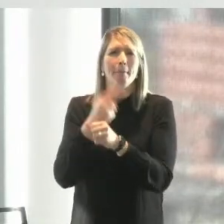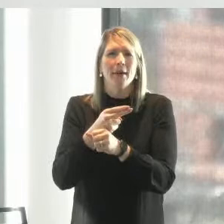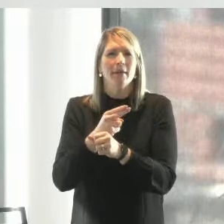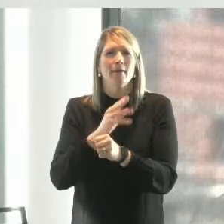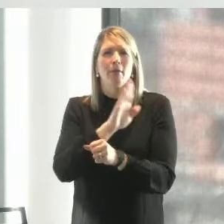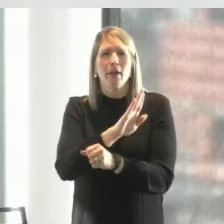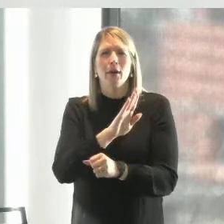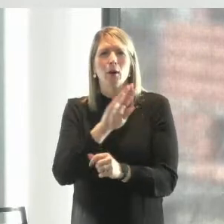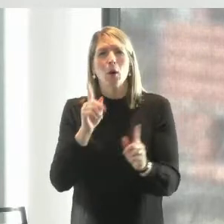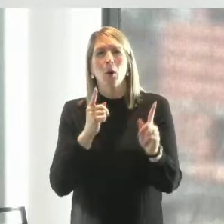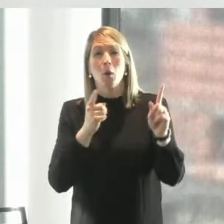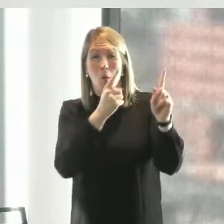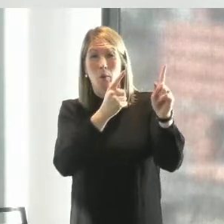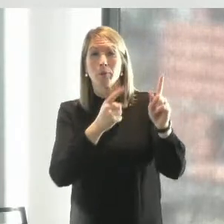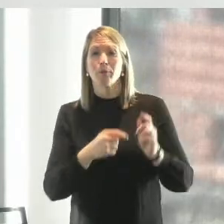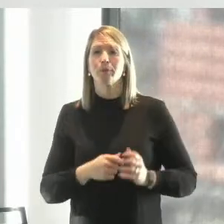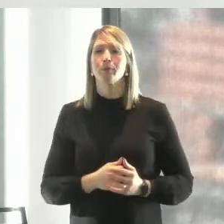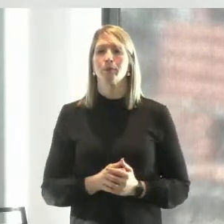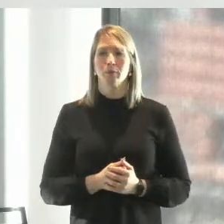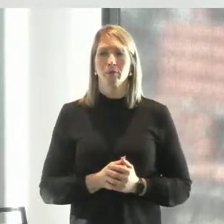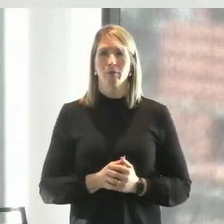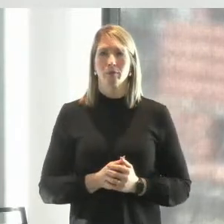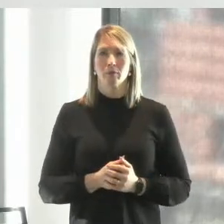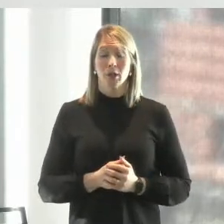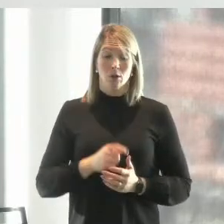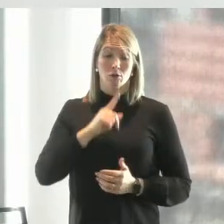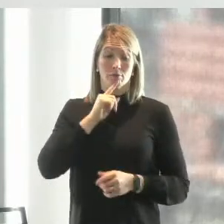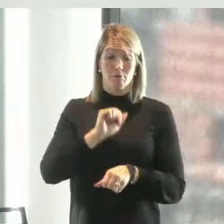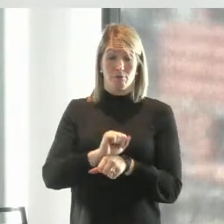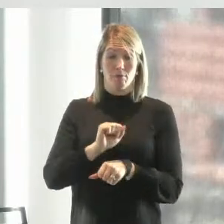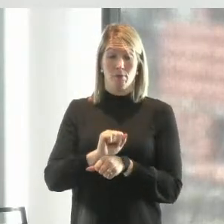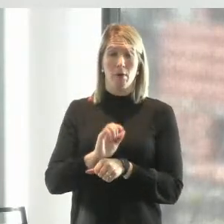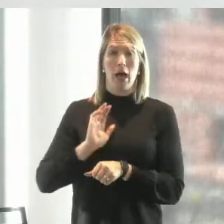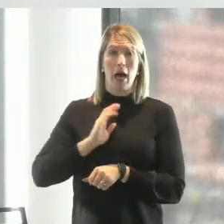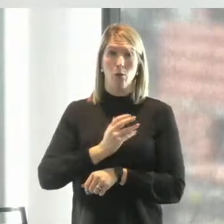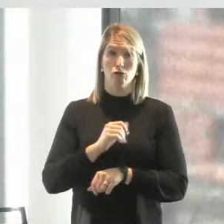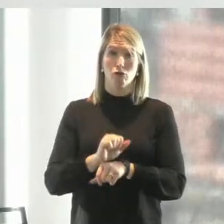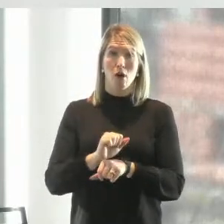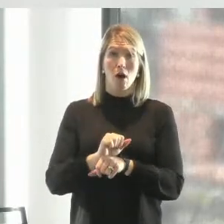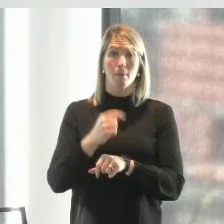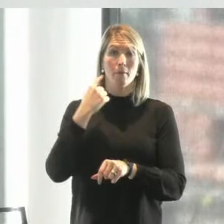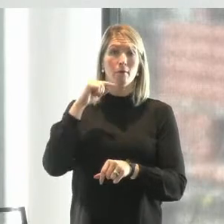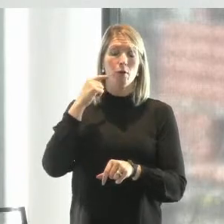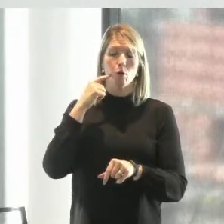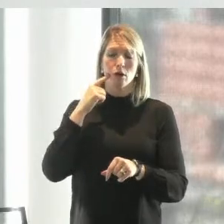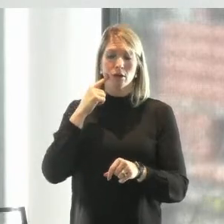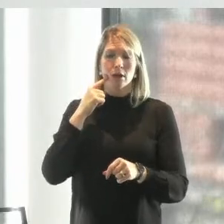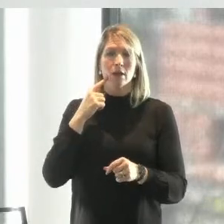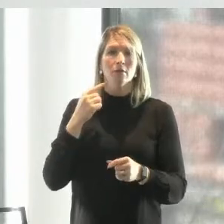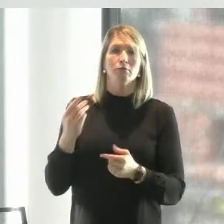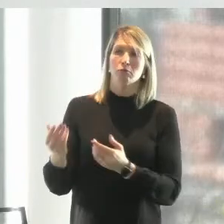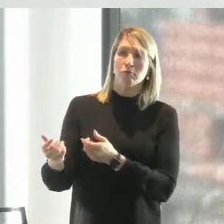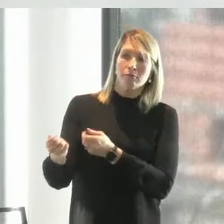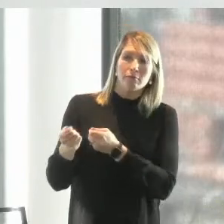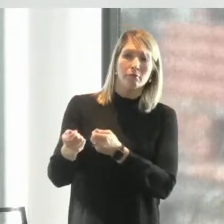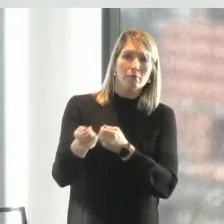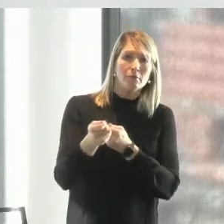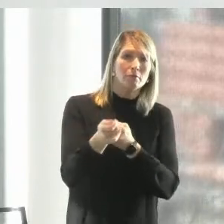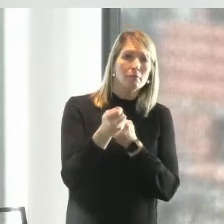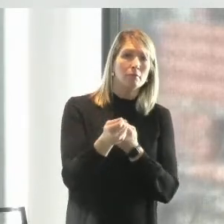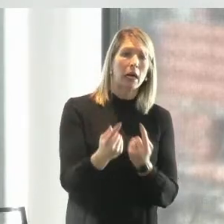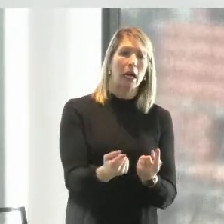we have duties of citizenship as Canadians to be supportive,